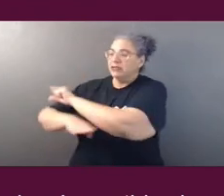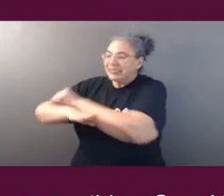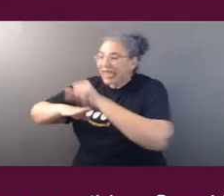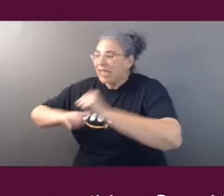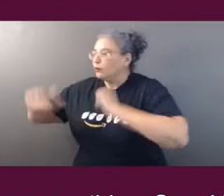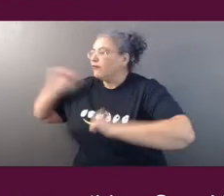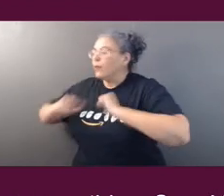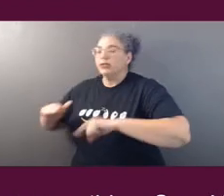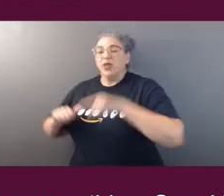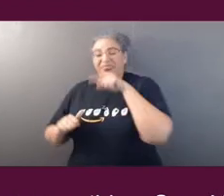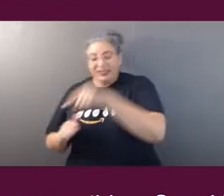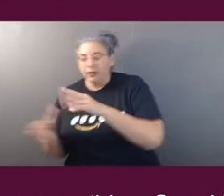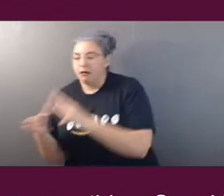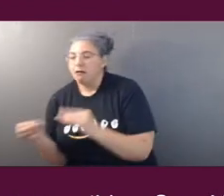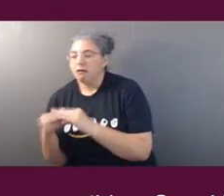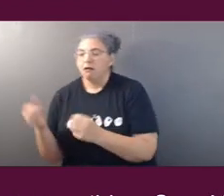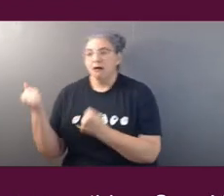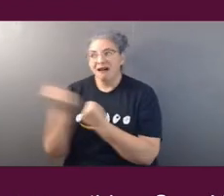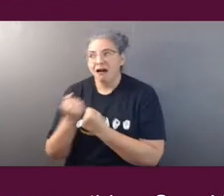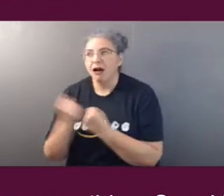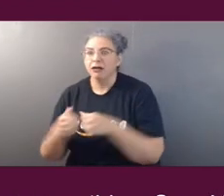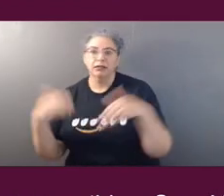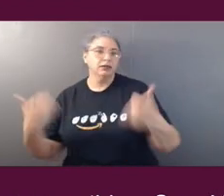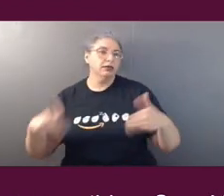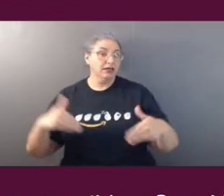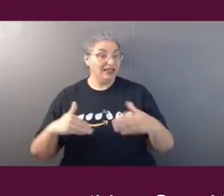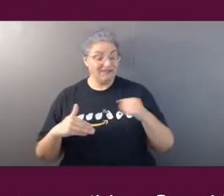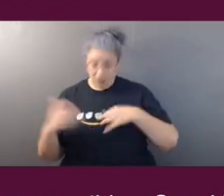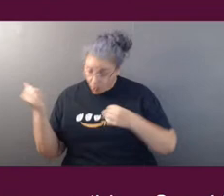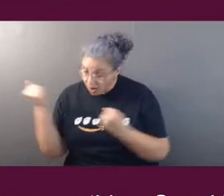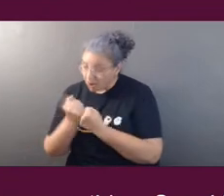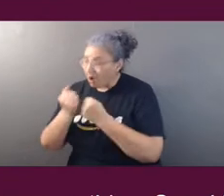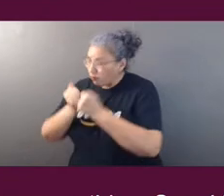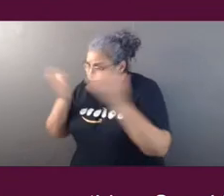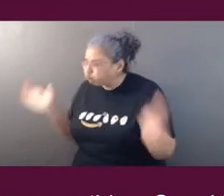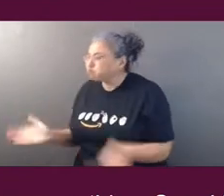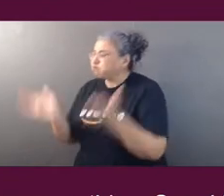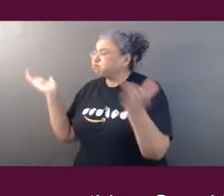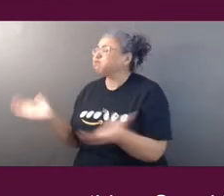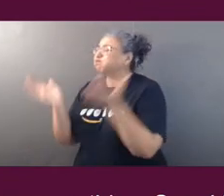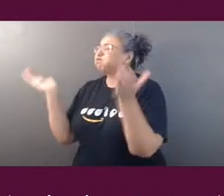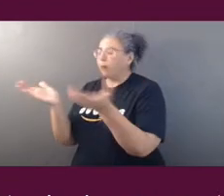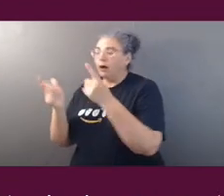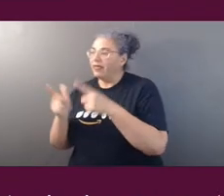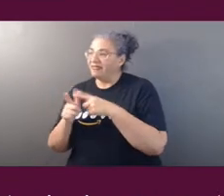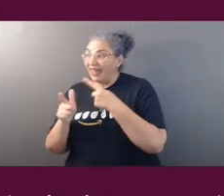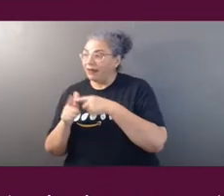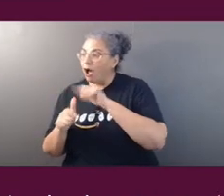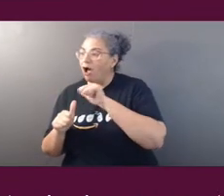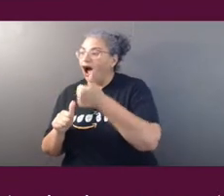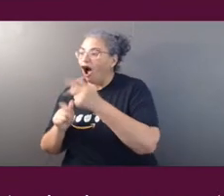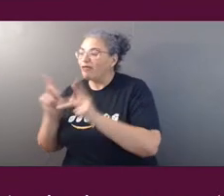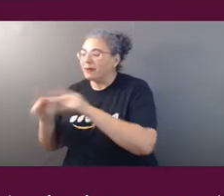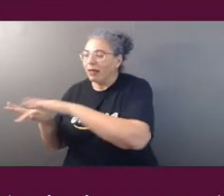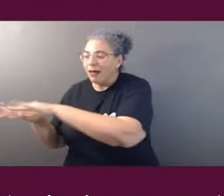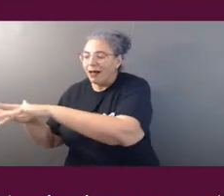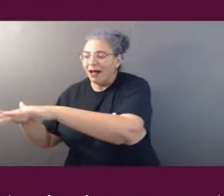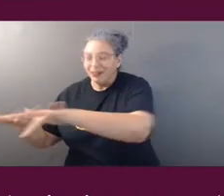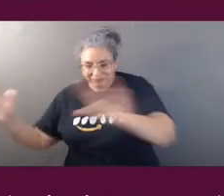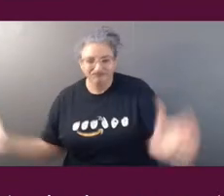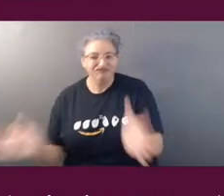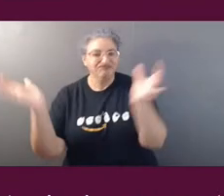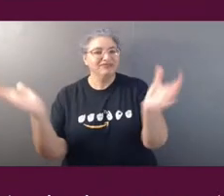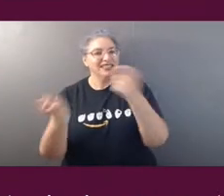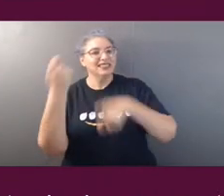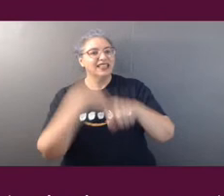know, speaking on that and sharing that encourages others to also love up on stuff, or here's what I love, you know? So